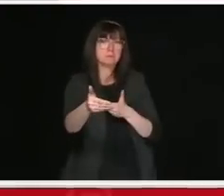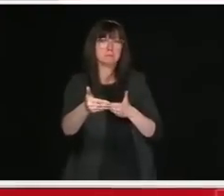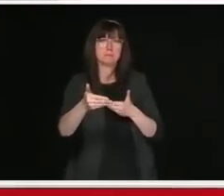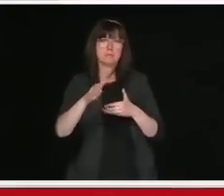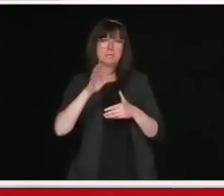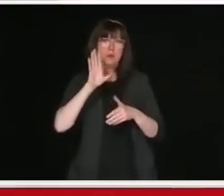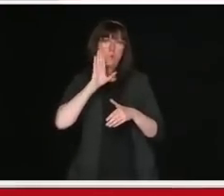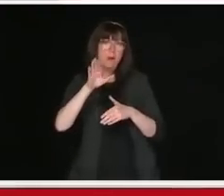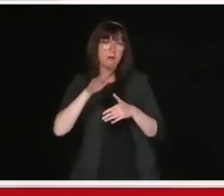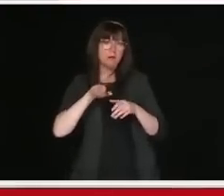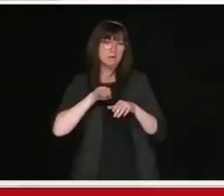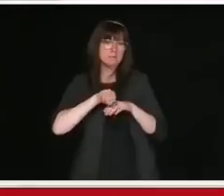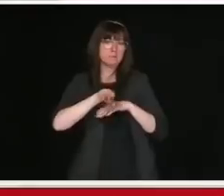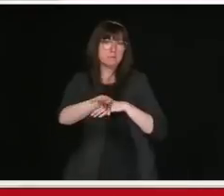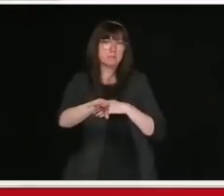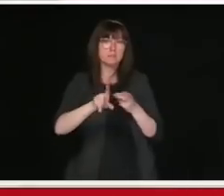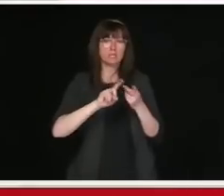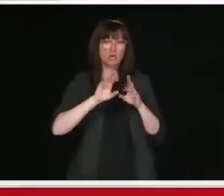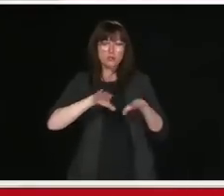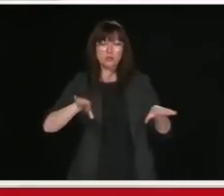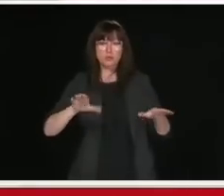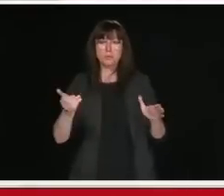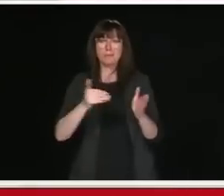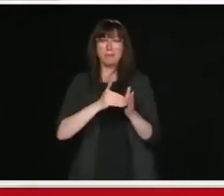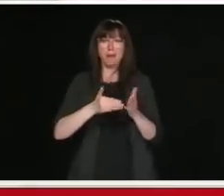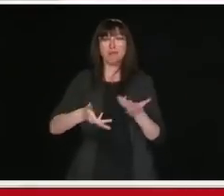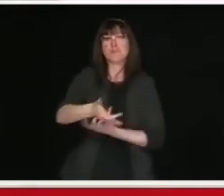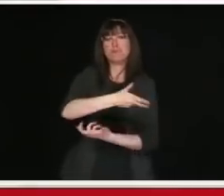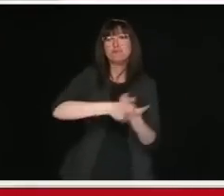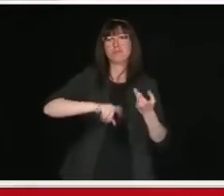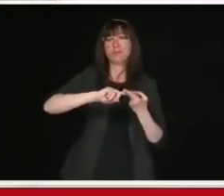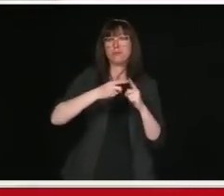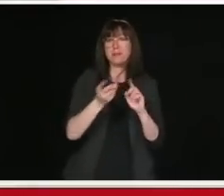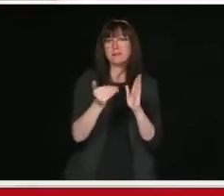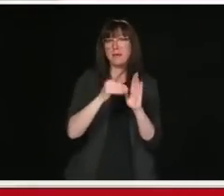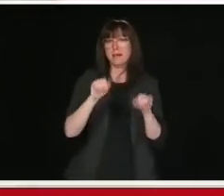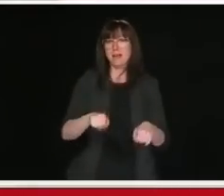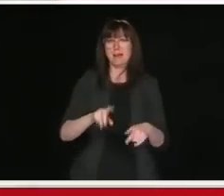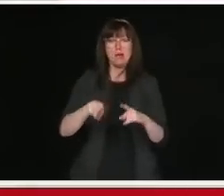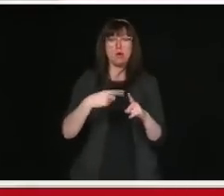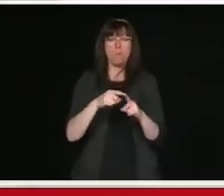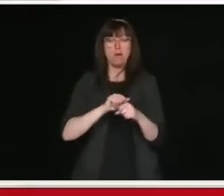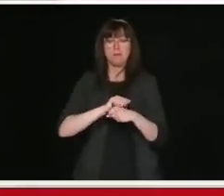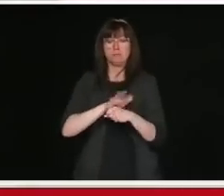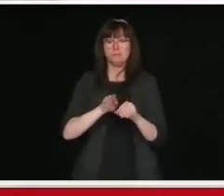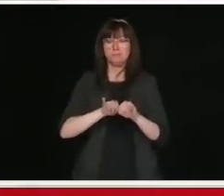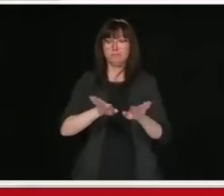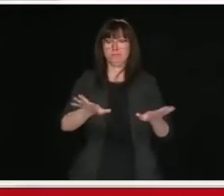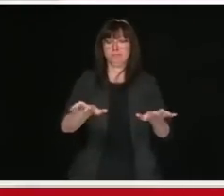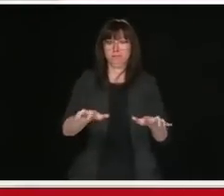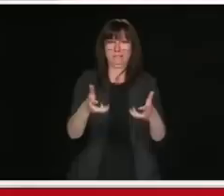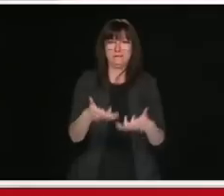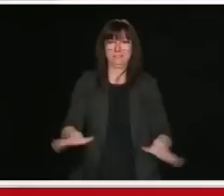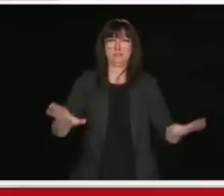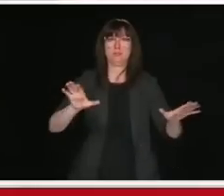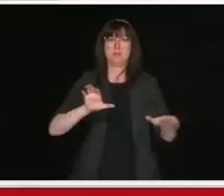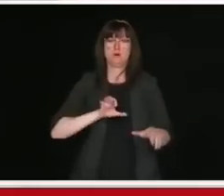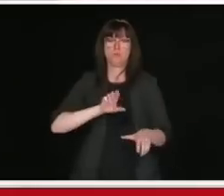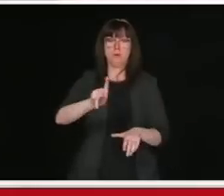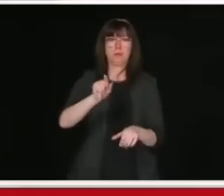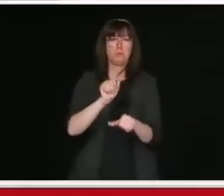their friends again, when we're going to be through this phase and get back to work. Those analyses